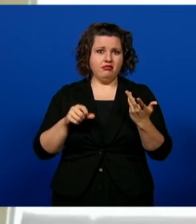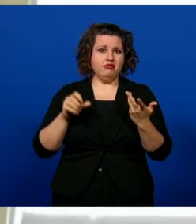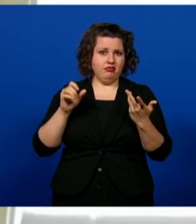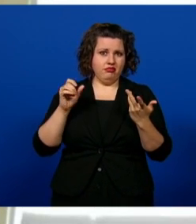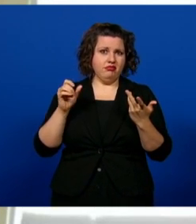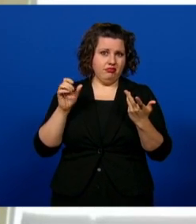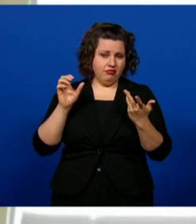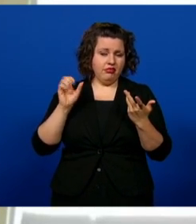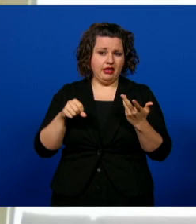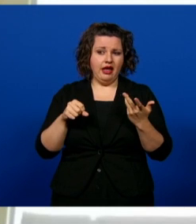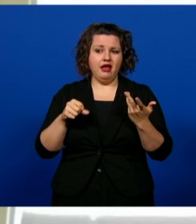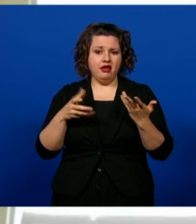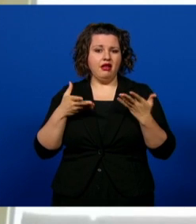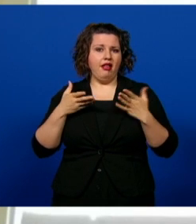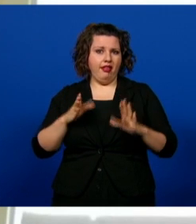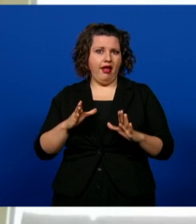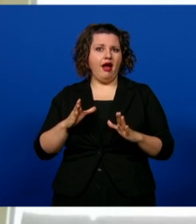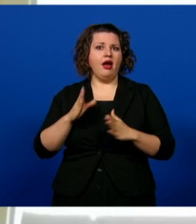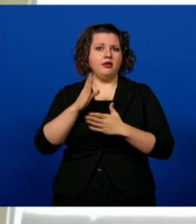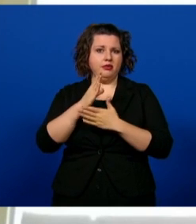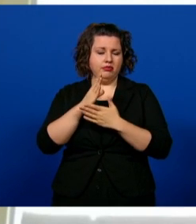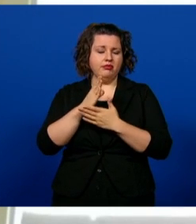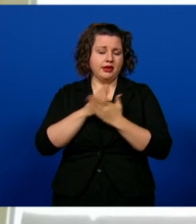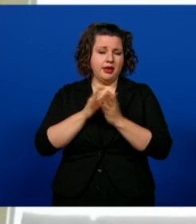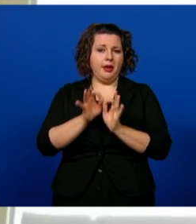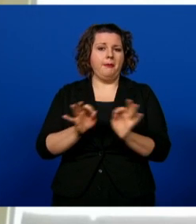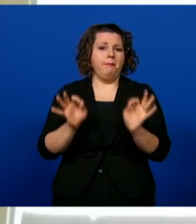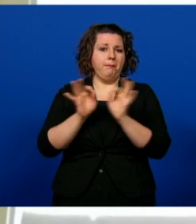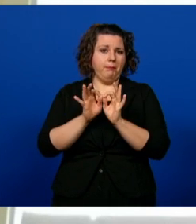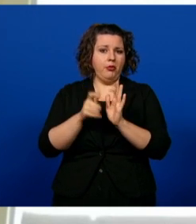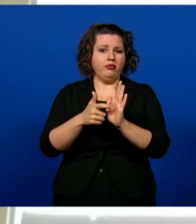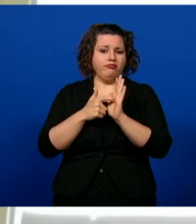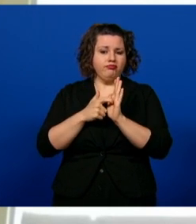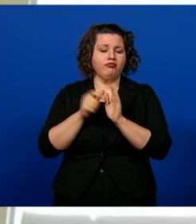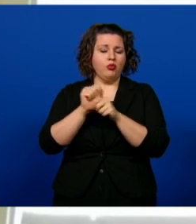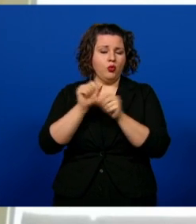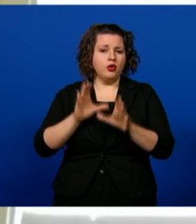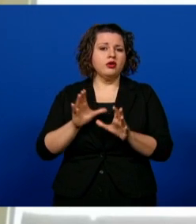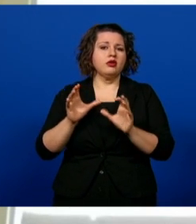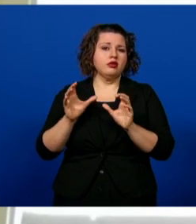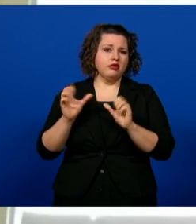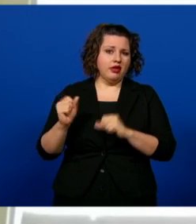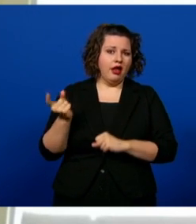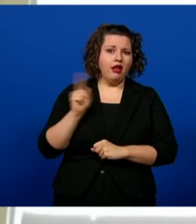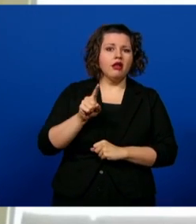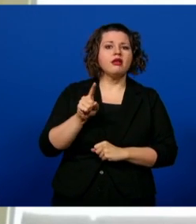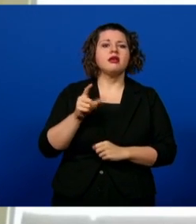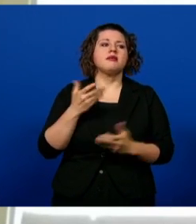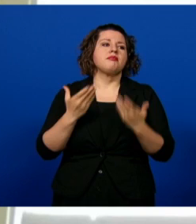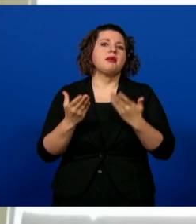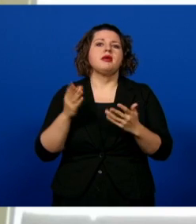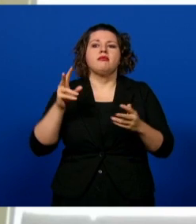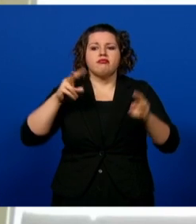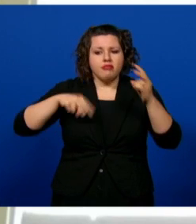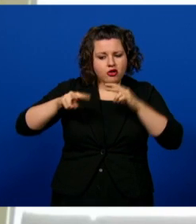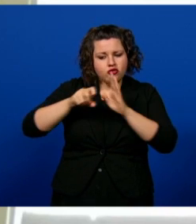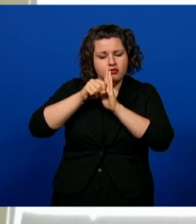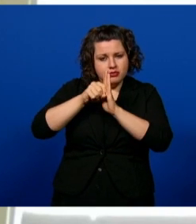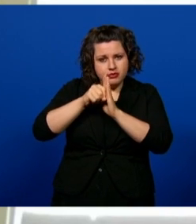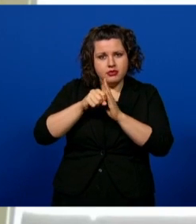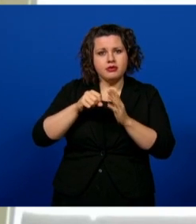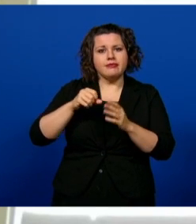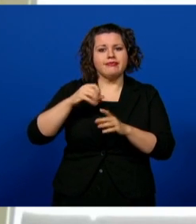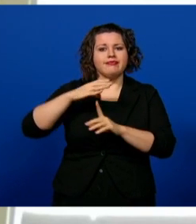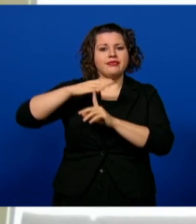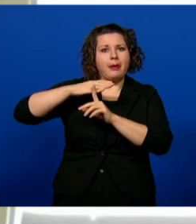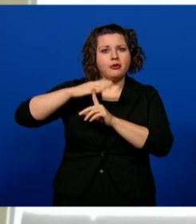safely allow some of those critical workers to return to roles, but it includes things like monitoring of symptoms and